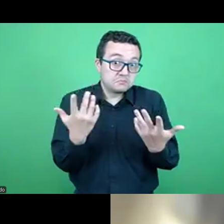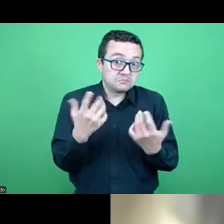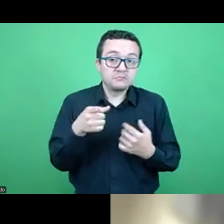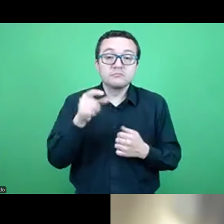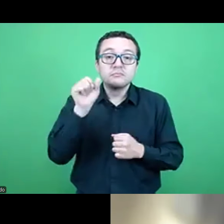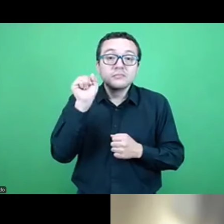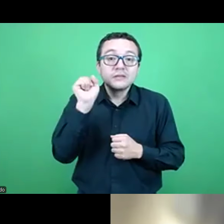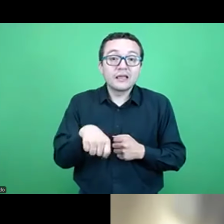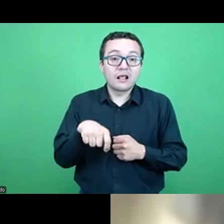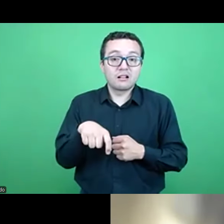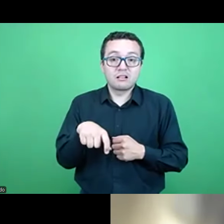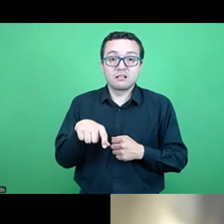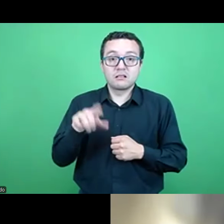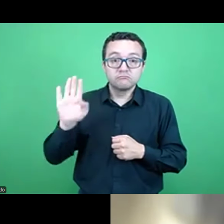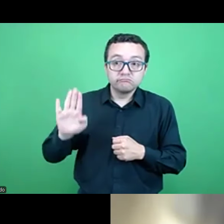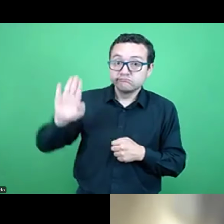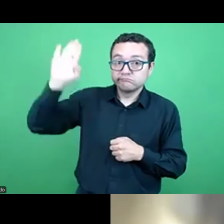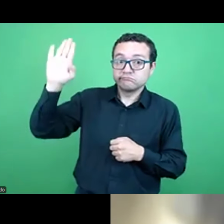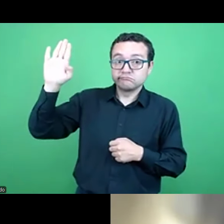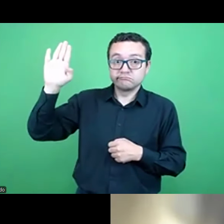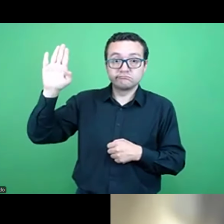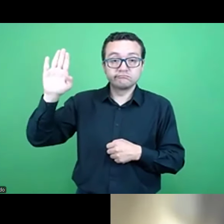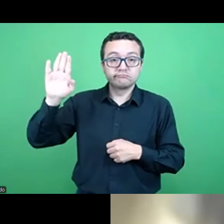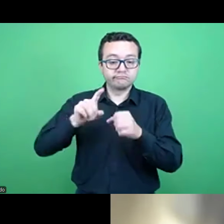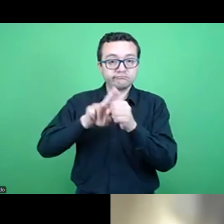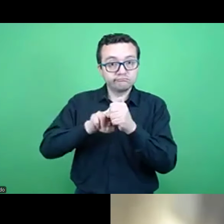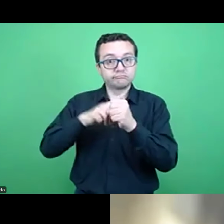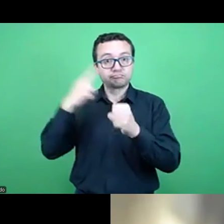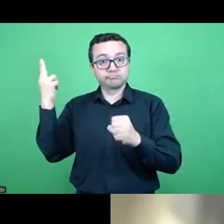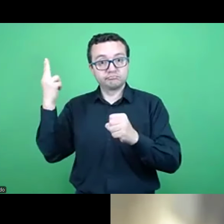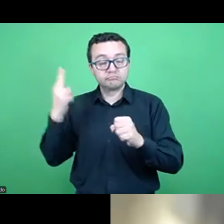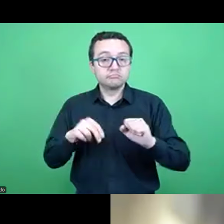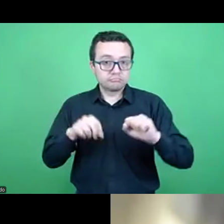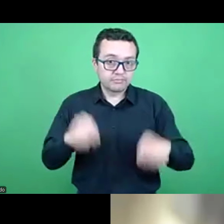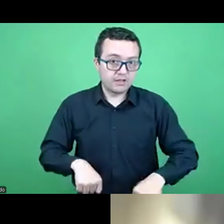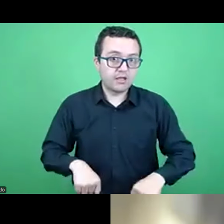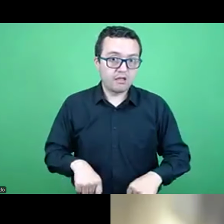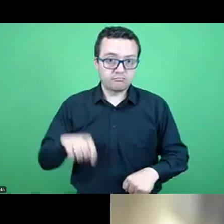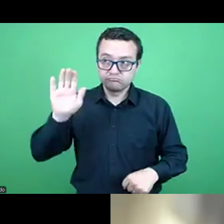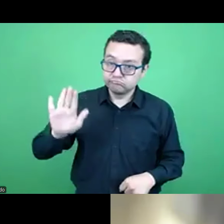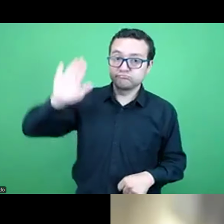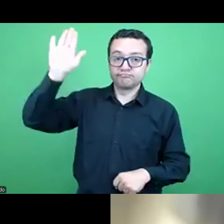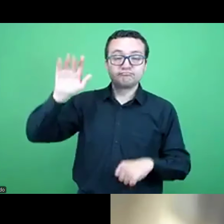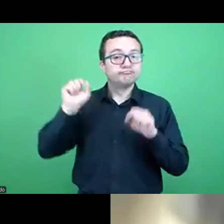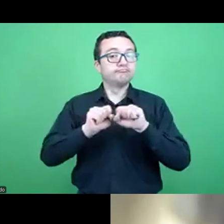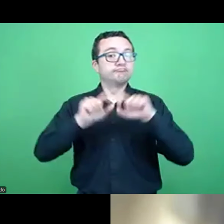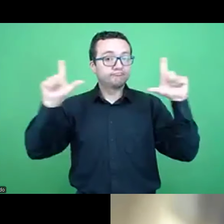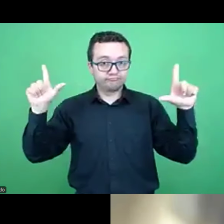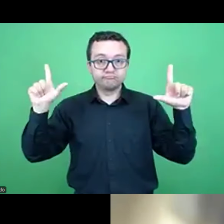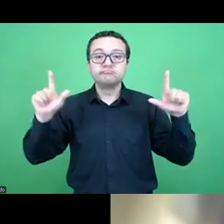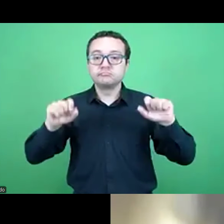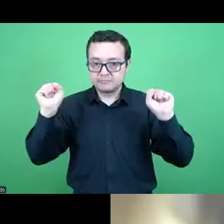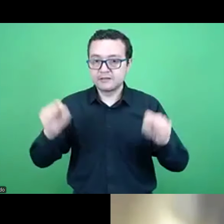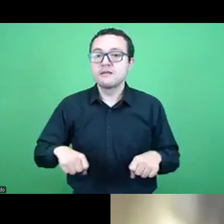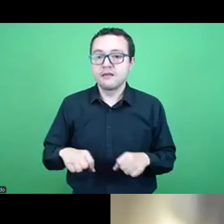be of interest? Absolutely. I think there's a question about general expectations, and I